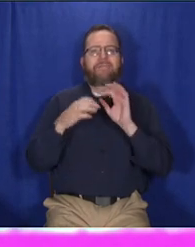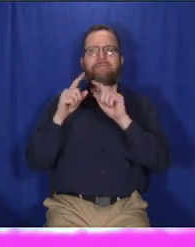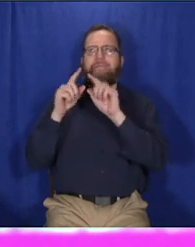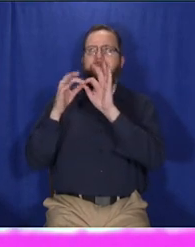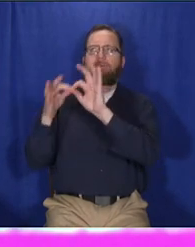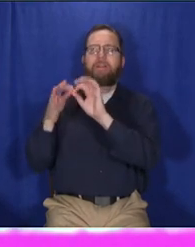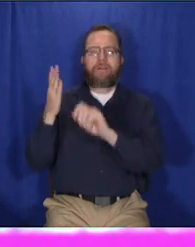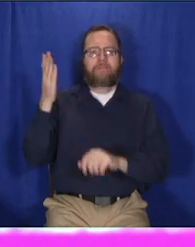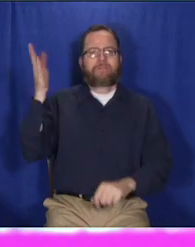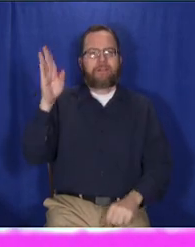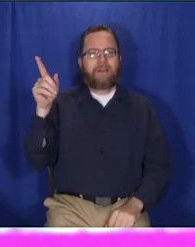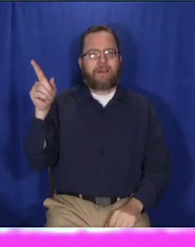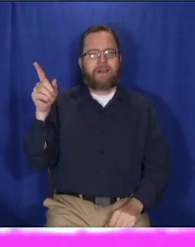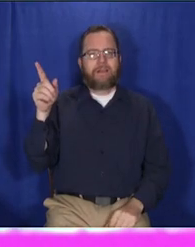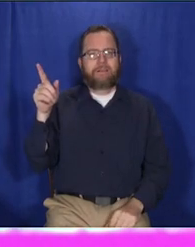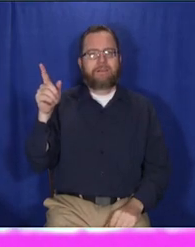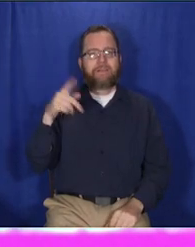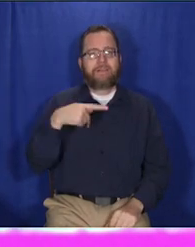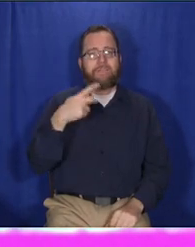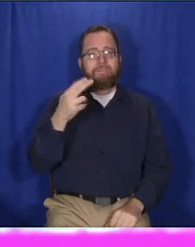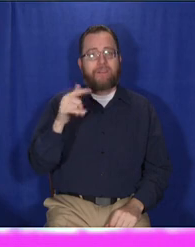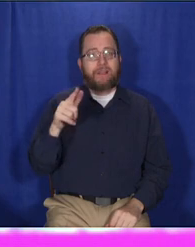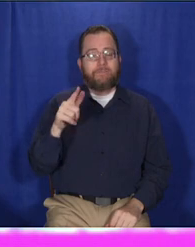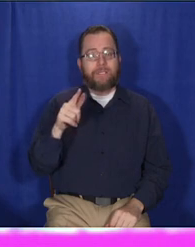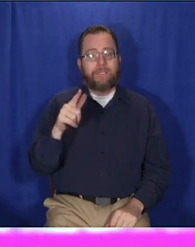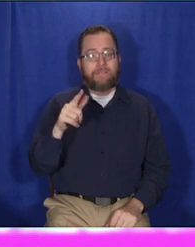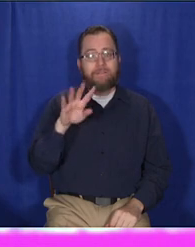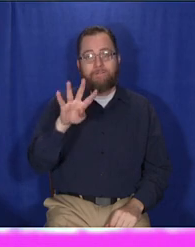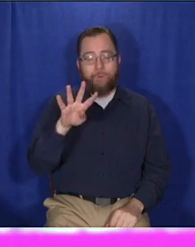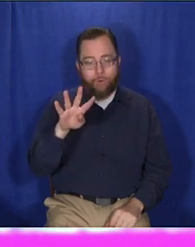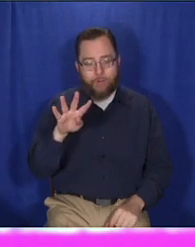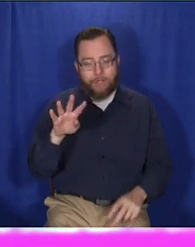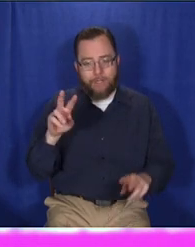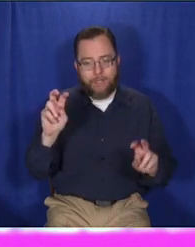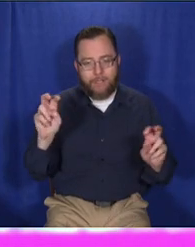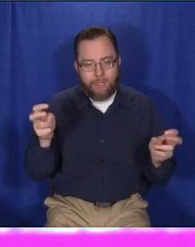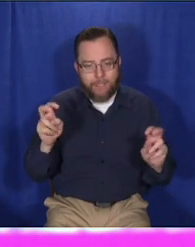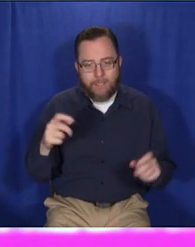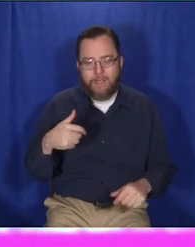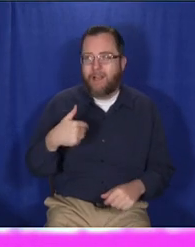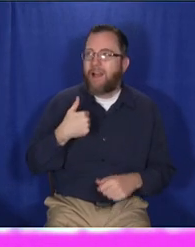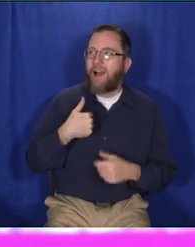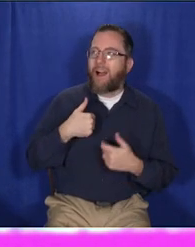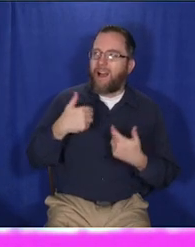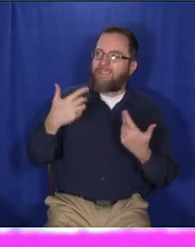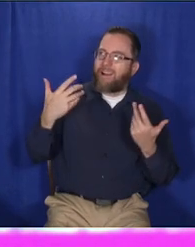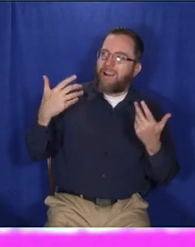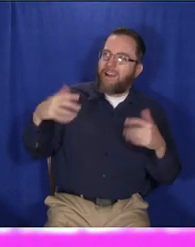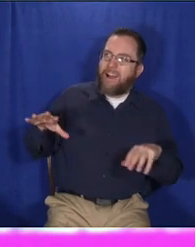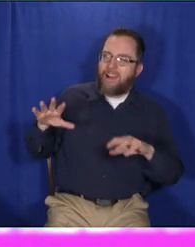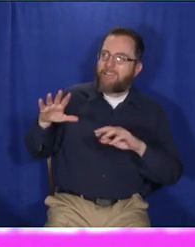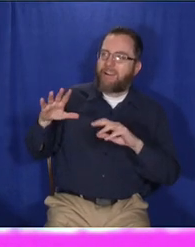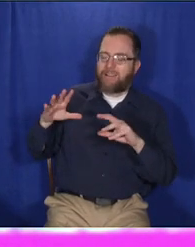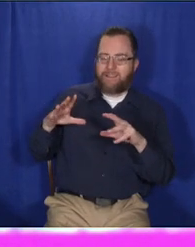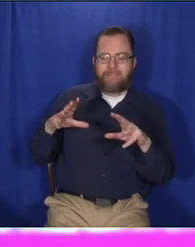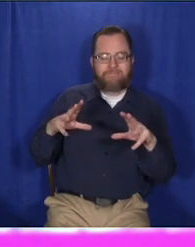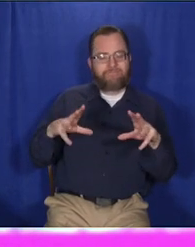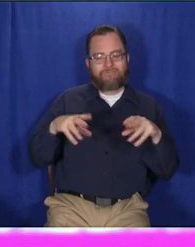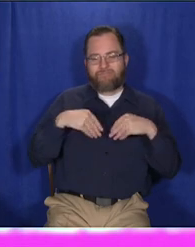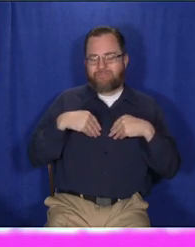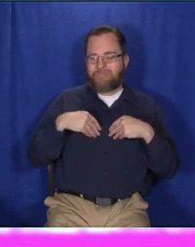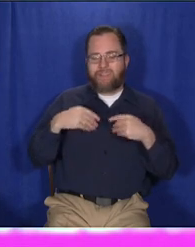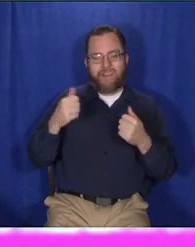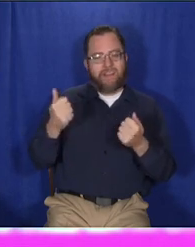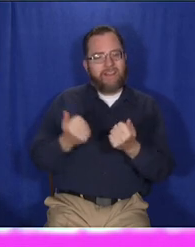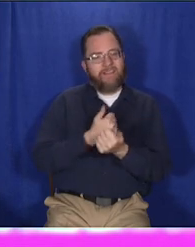God. Philippians 4:18, it says, I have received full payment and more. I am well supplied, having received from